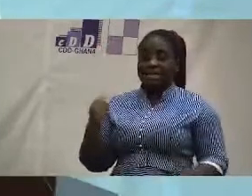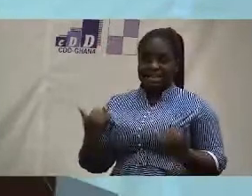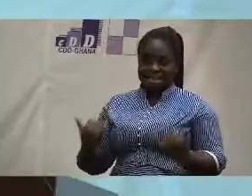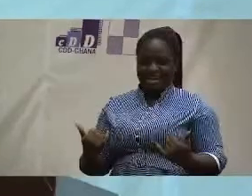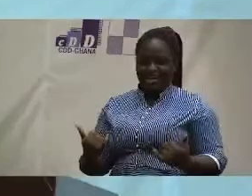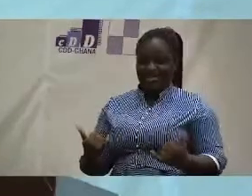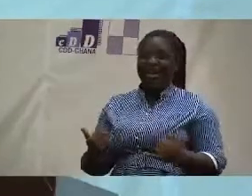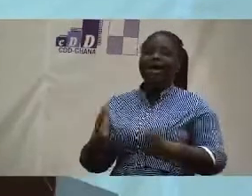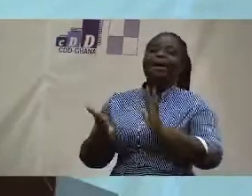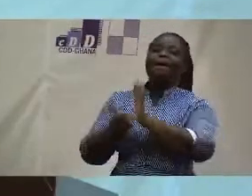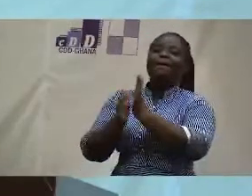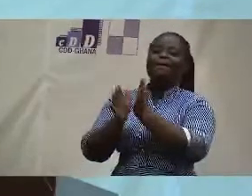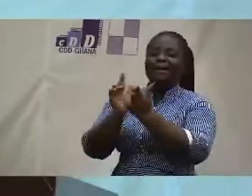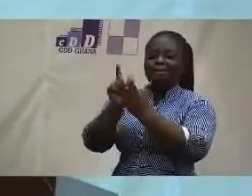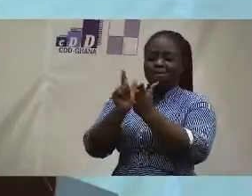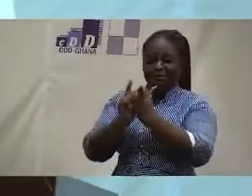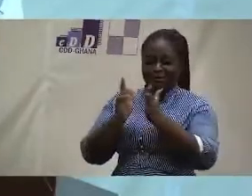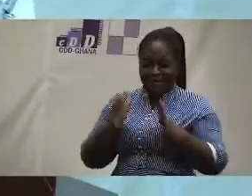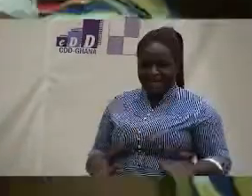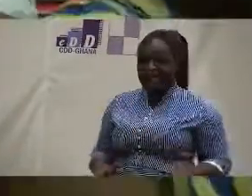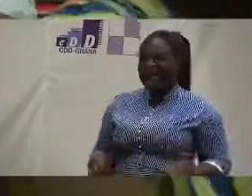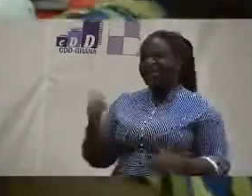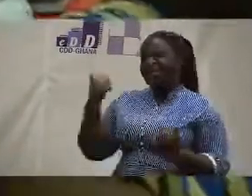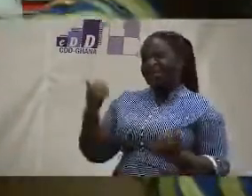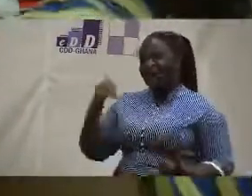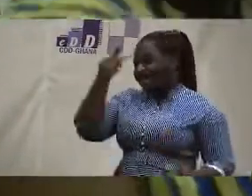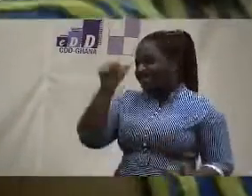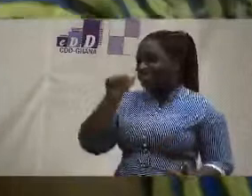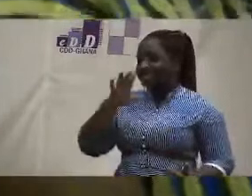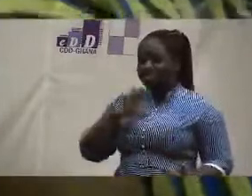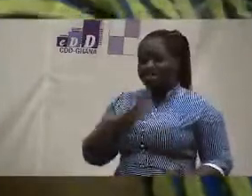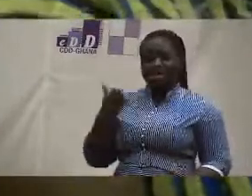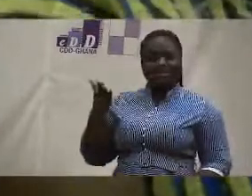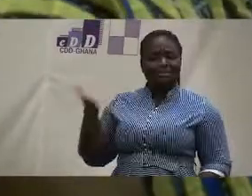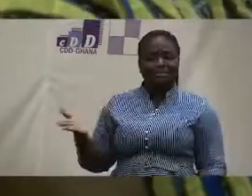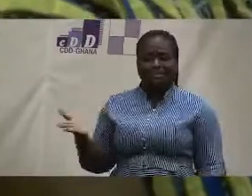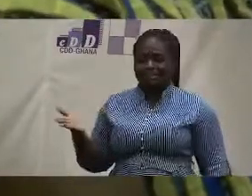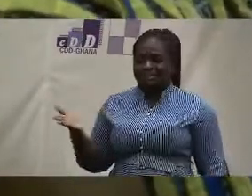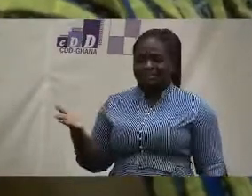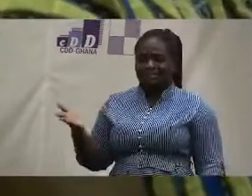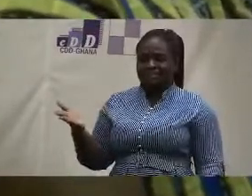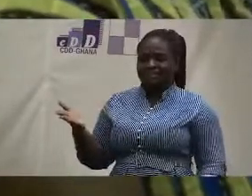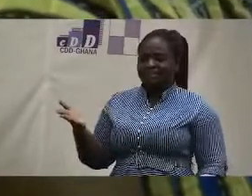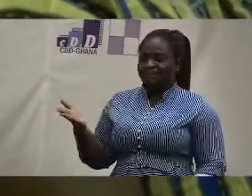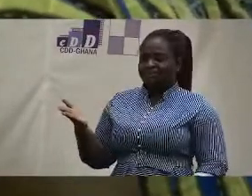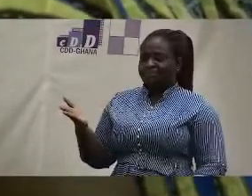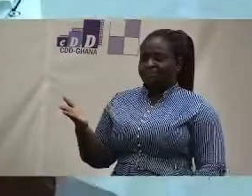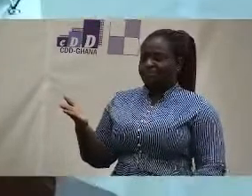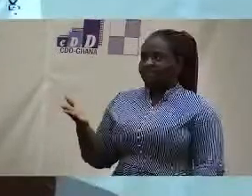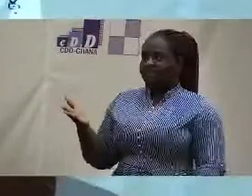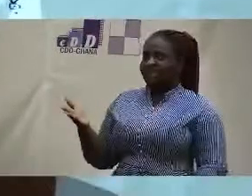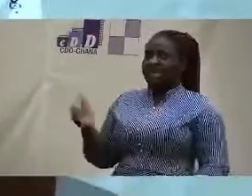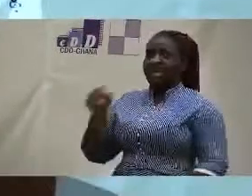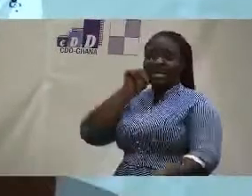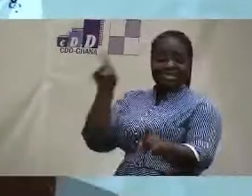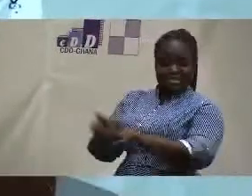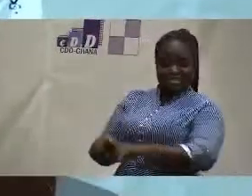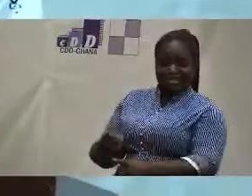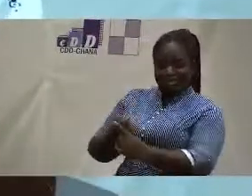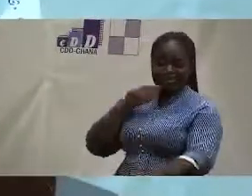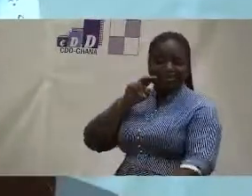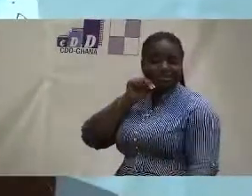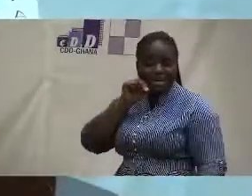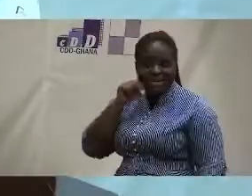Nigerian bar. Ladies and gentlemen, this is the sister from